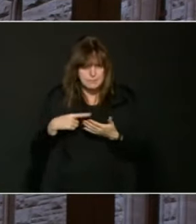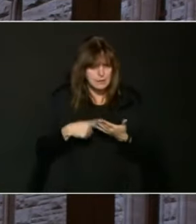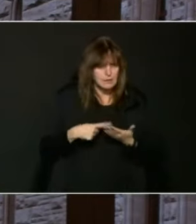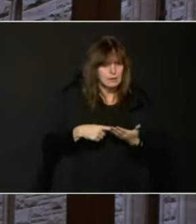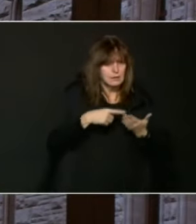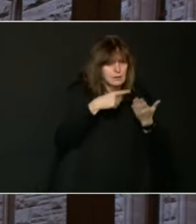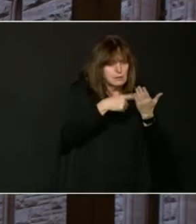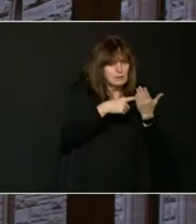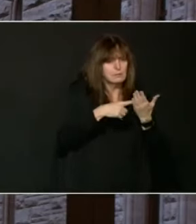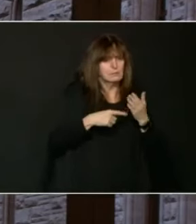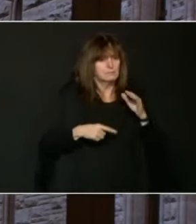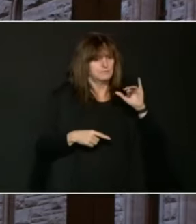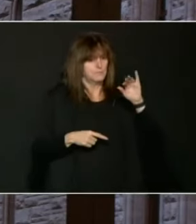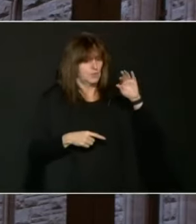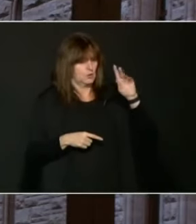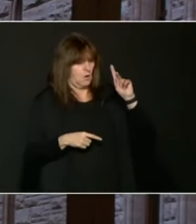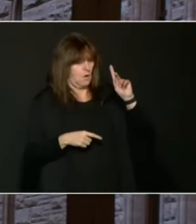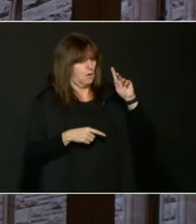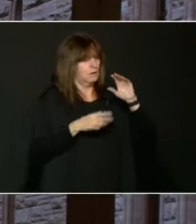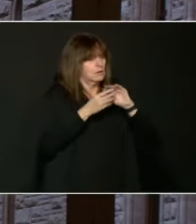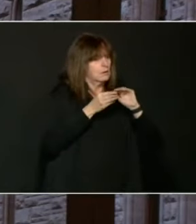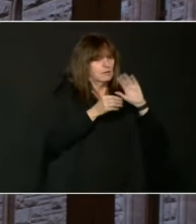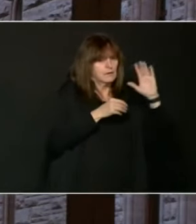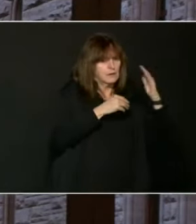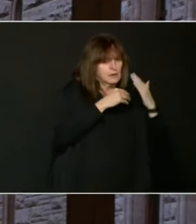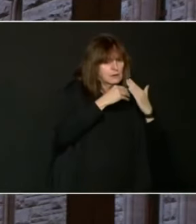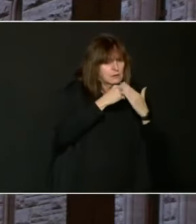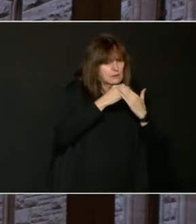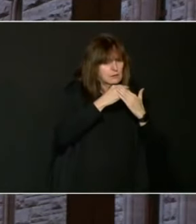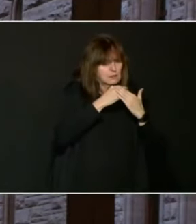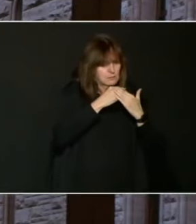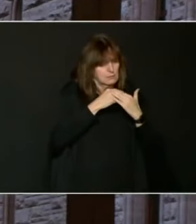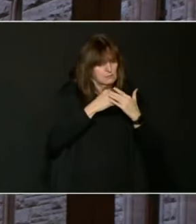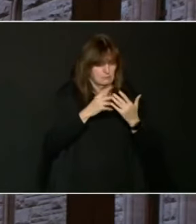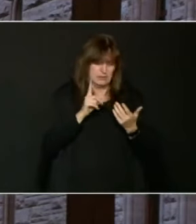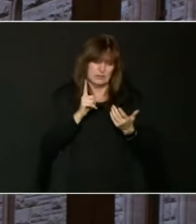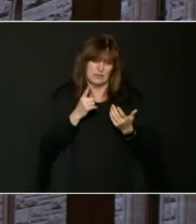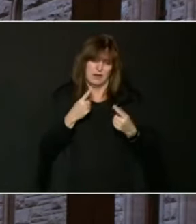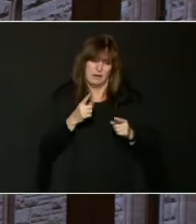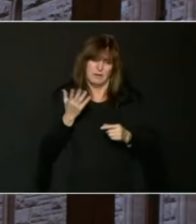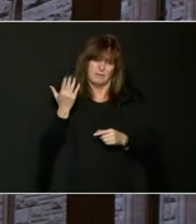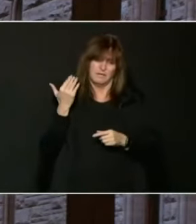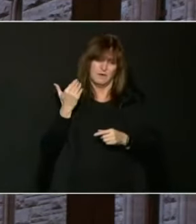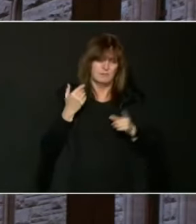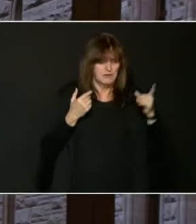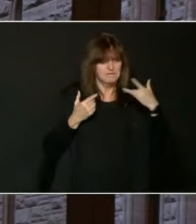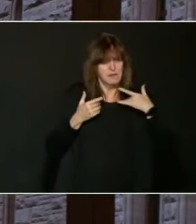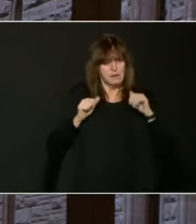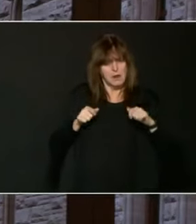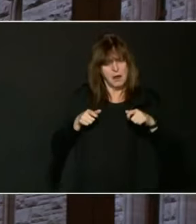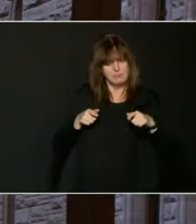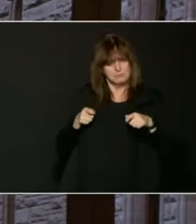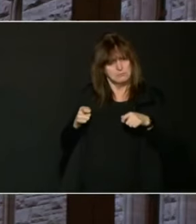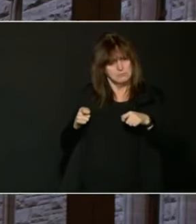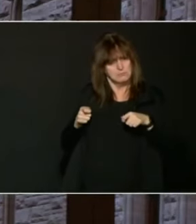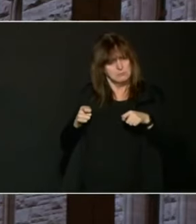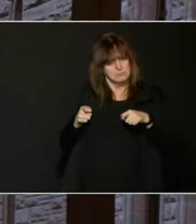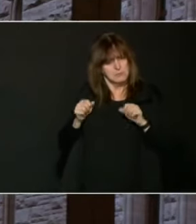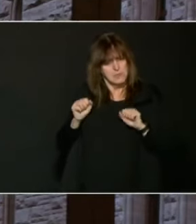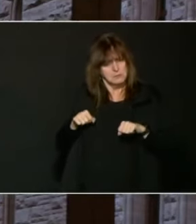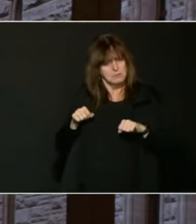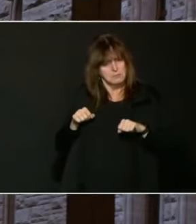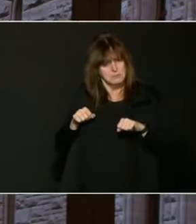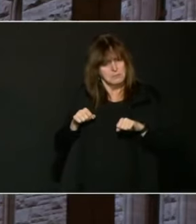he understood that happened before, and he felt that they can control and handle that, and that he felt